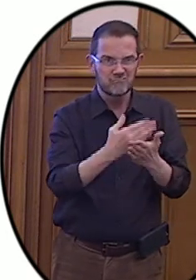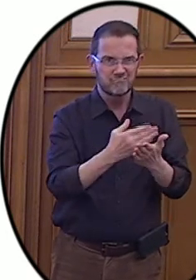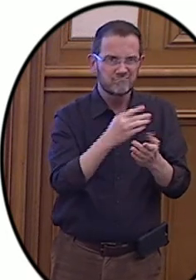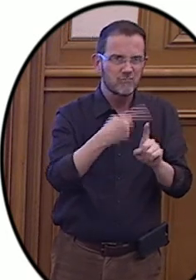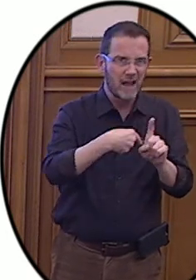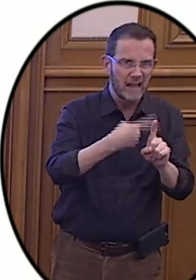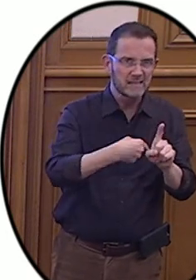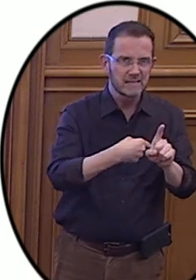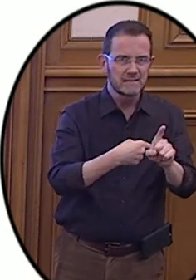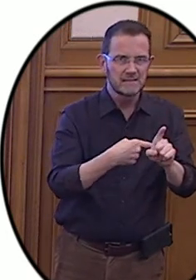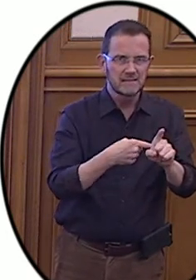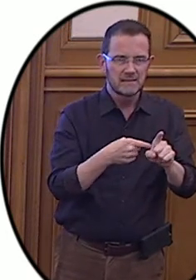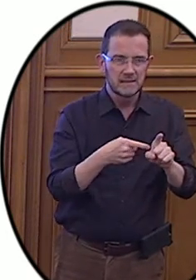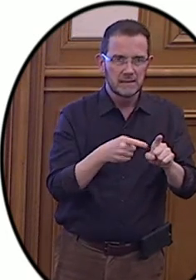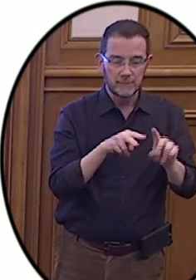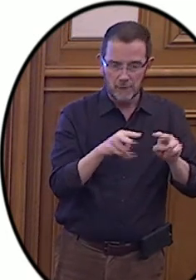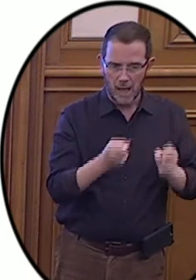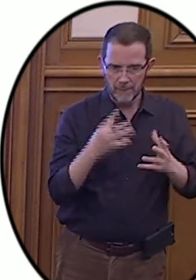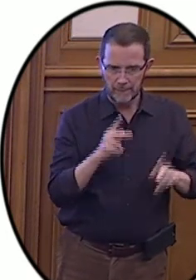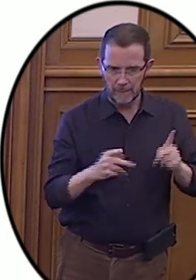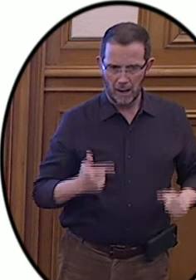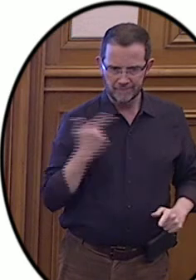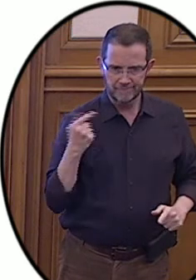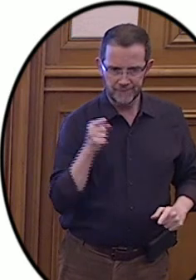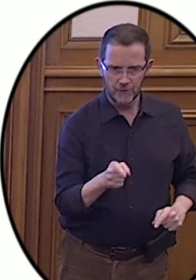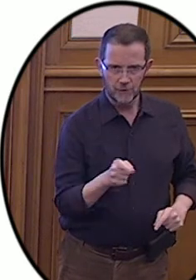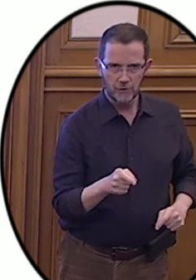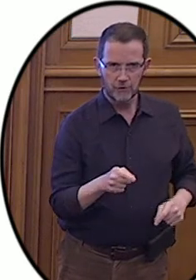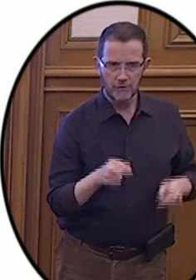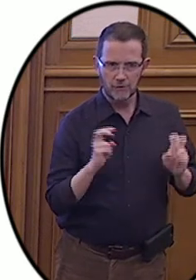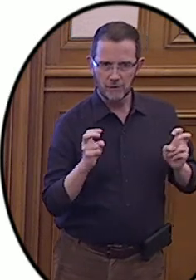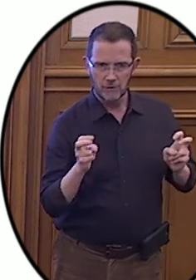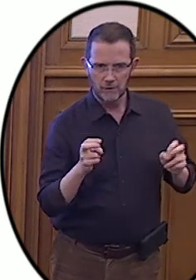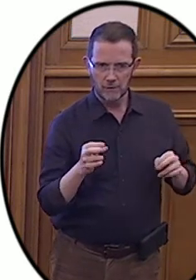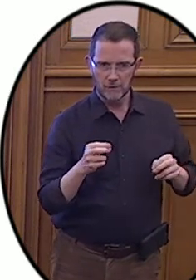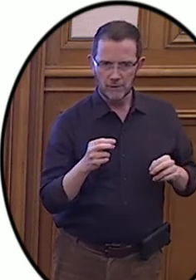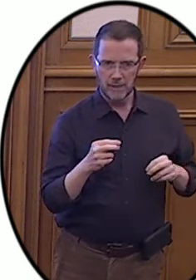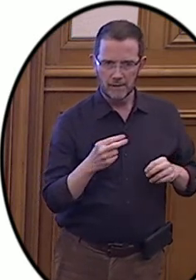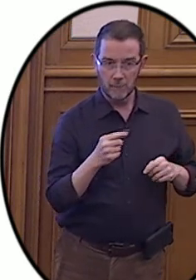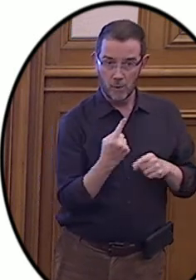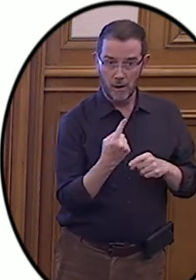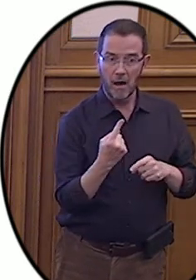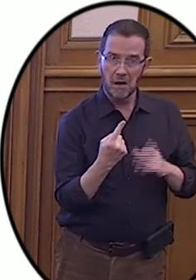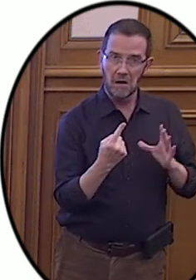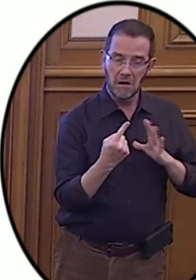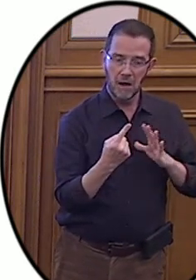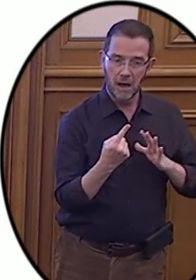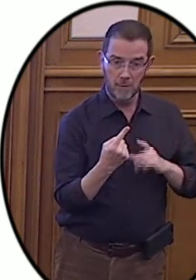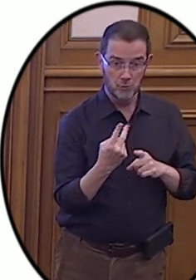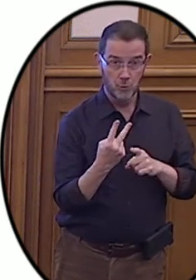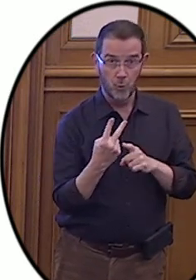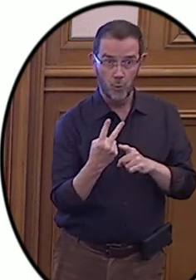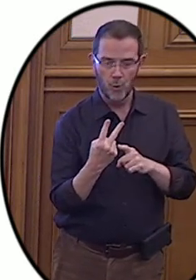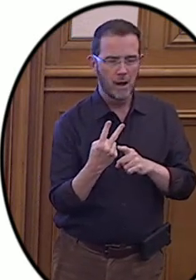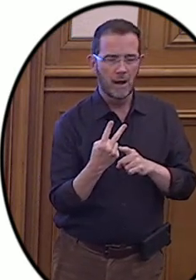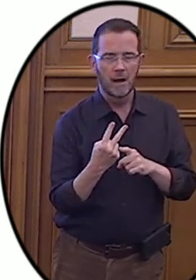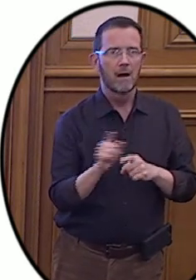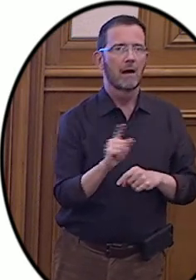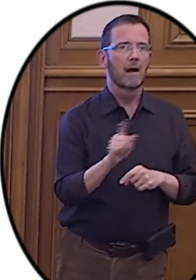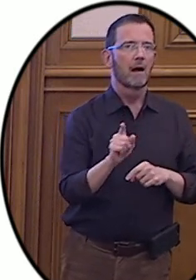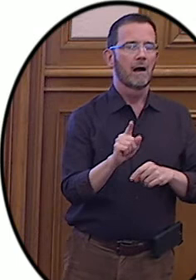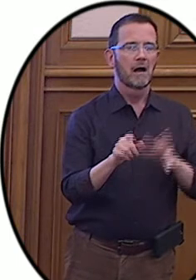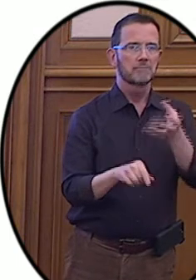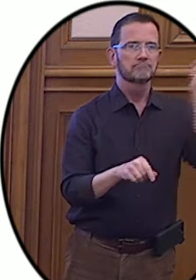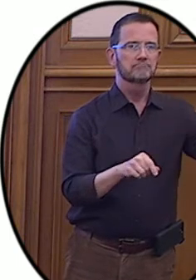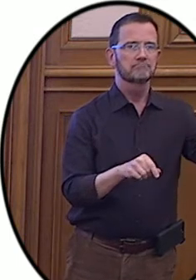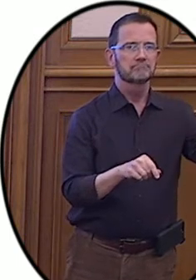counted to determine whether they still qualify for a housing subsidy. And so the person who's living with them, providing